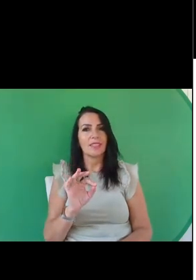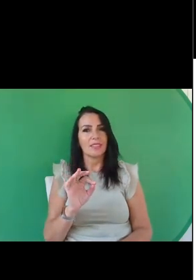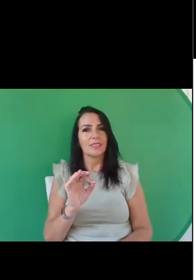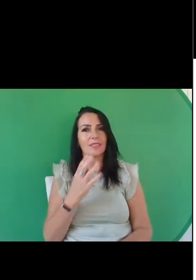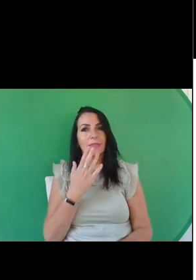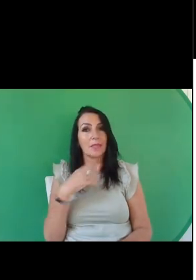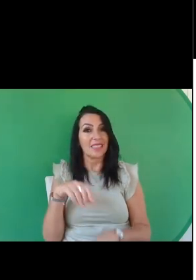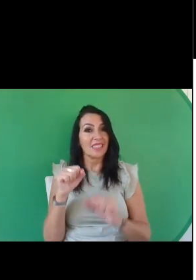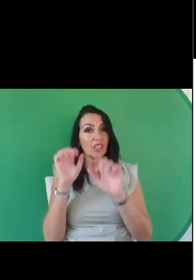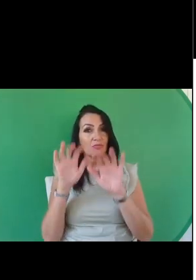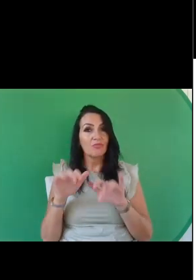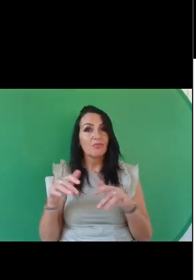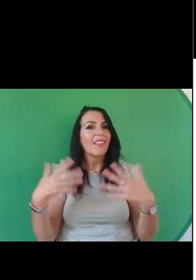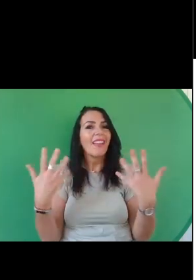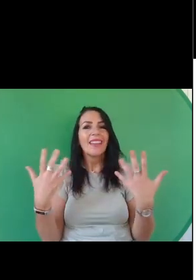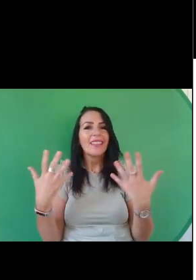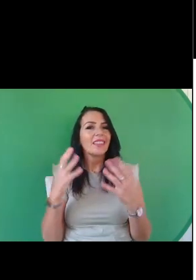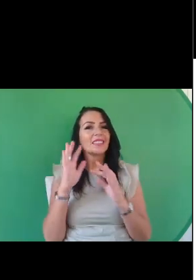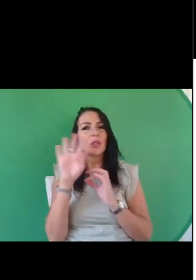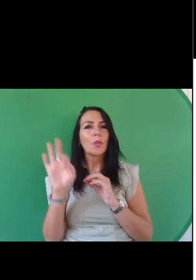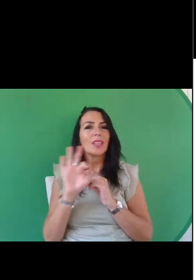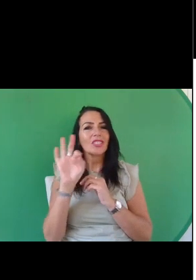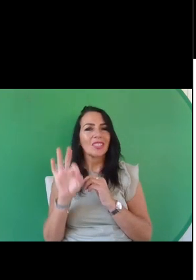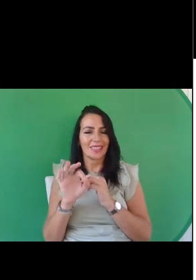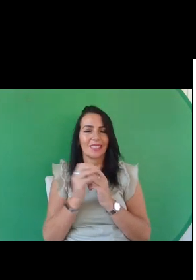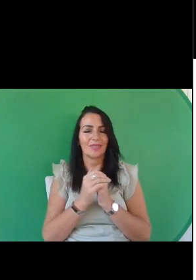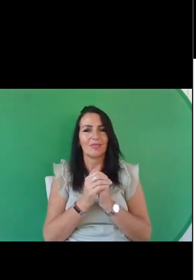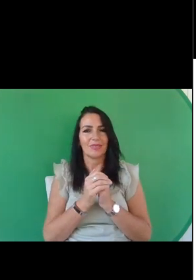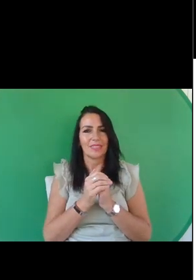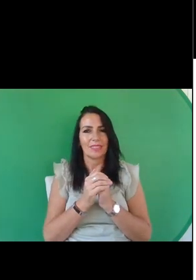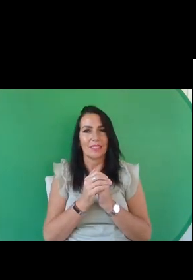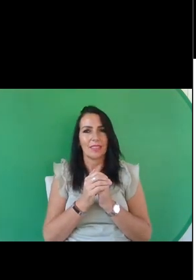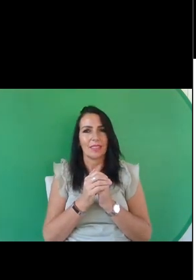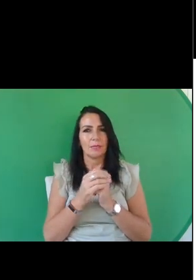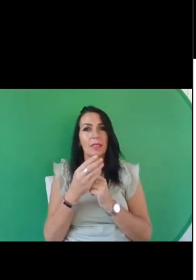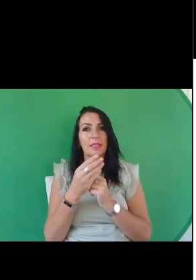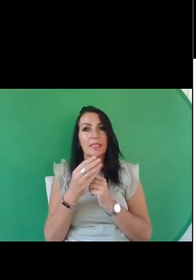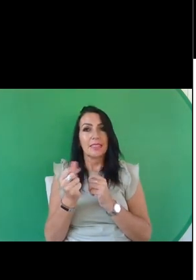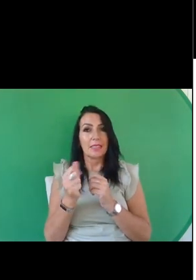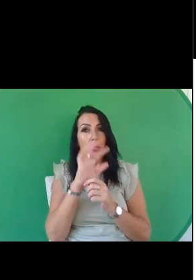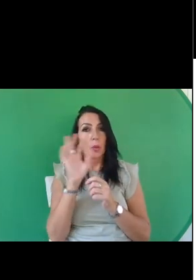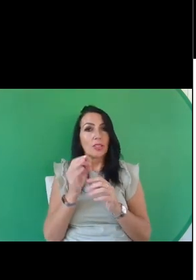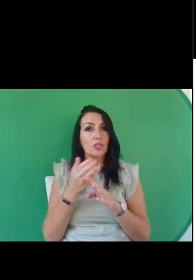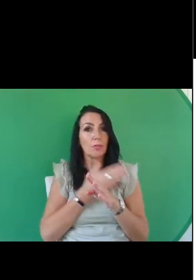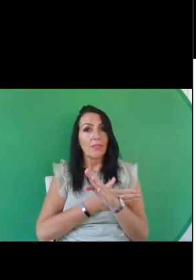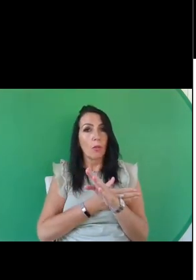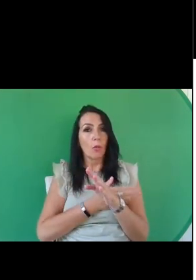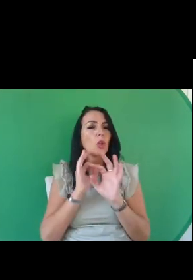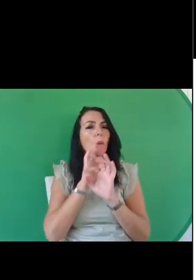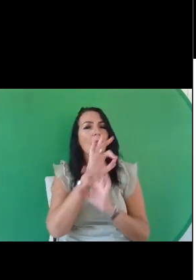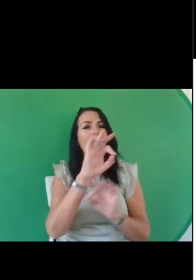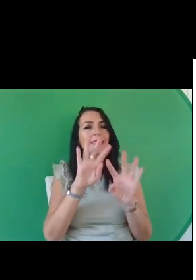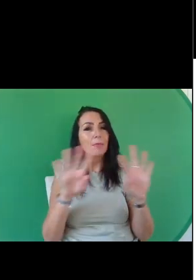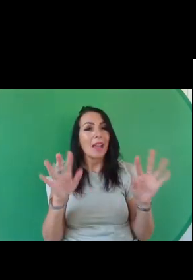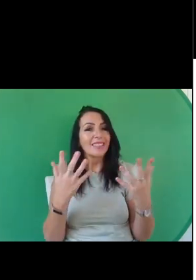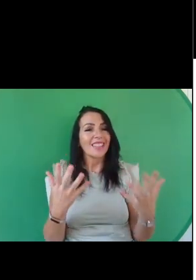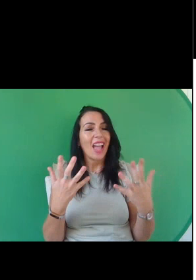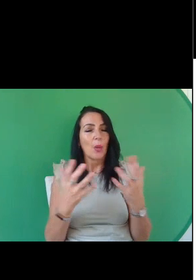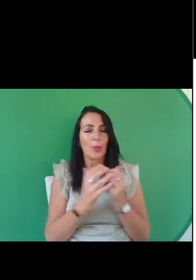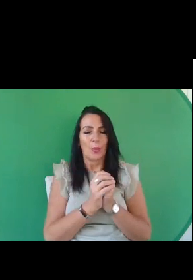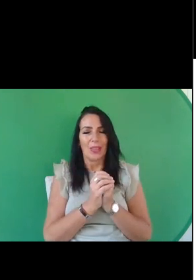start posting any questions that you have. We have had some pre-submitted questions, so I'm going to ask them to the panel now. So if I ask Lucy